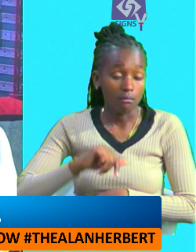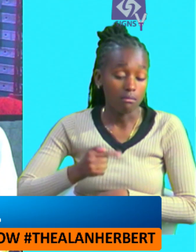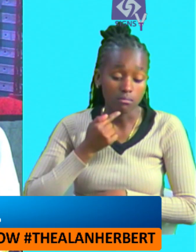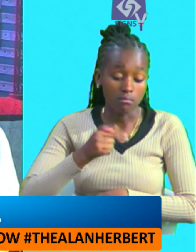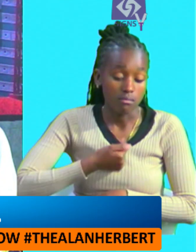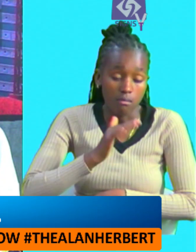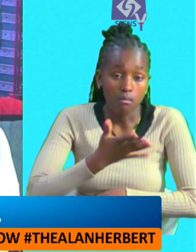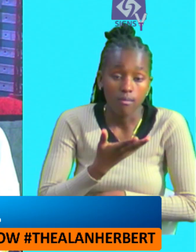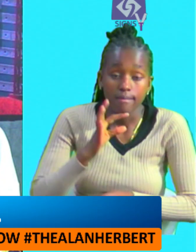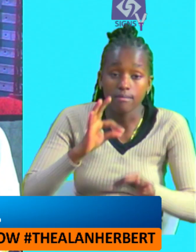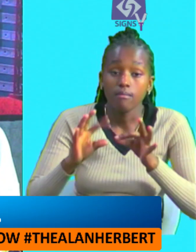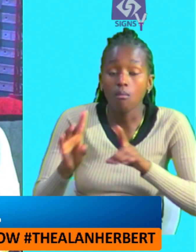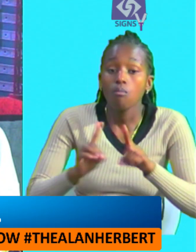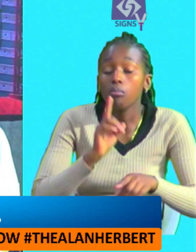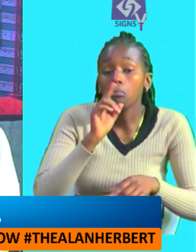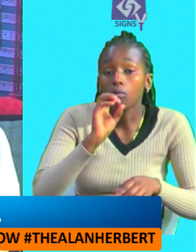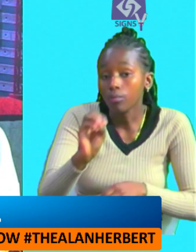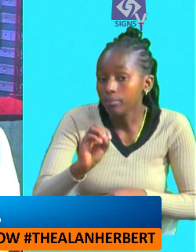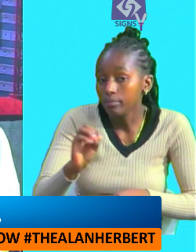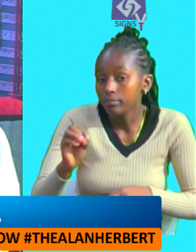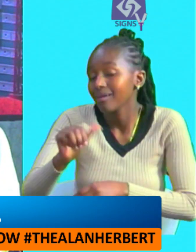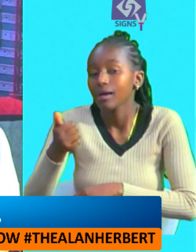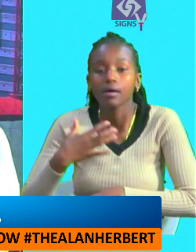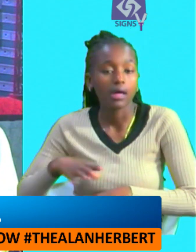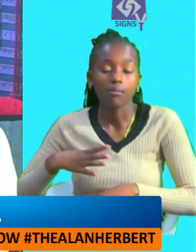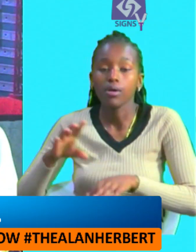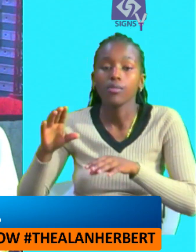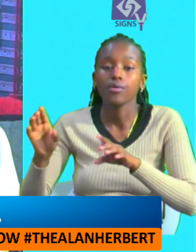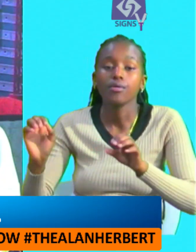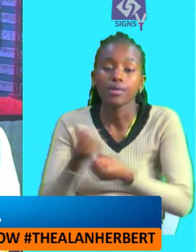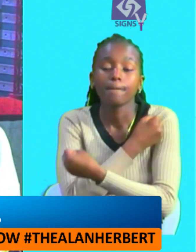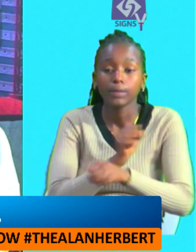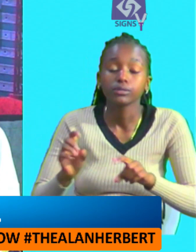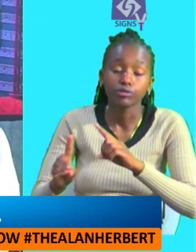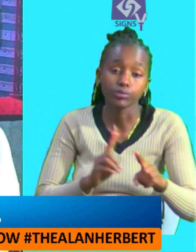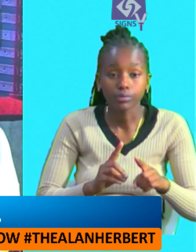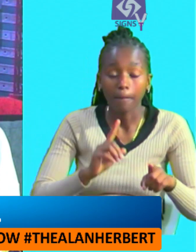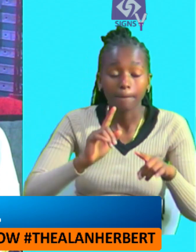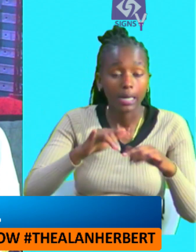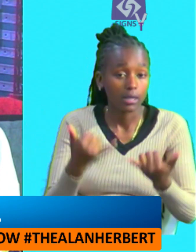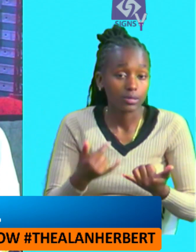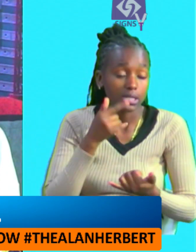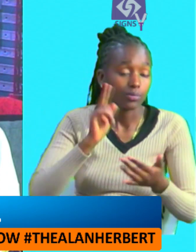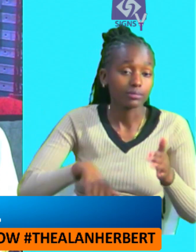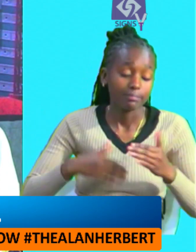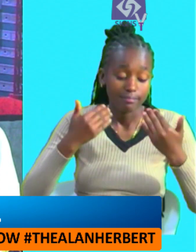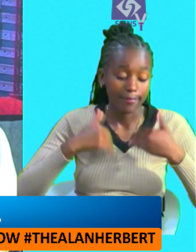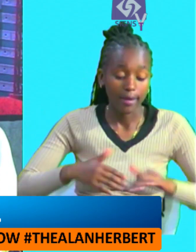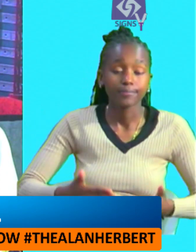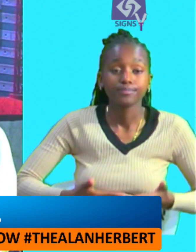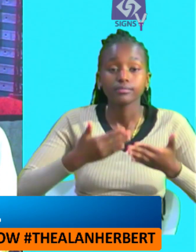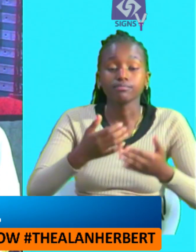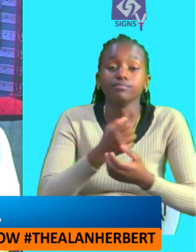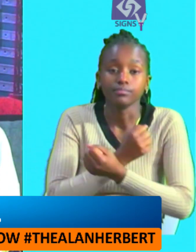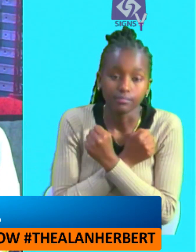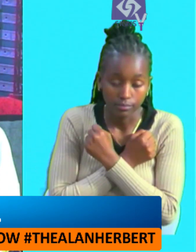and one of the things that I have seen is I give a lot to make sure that the